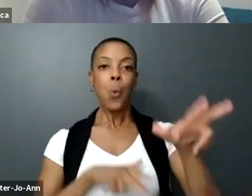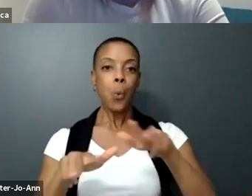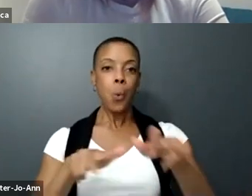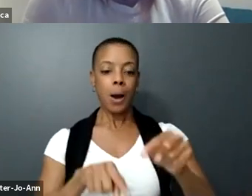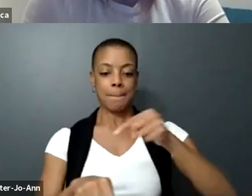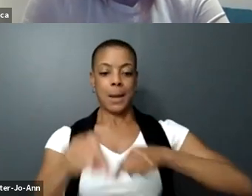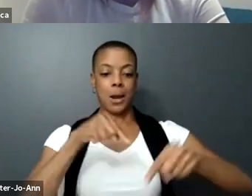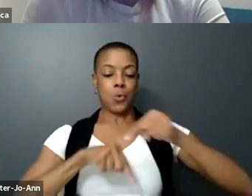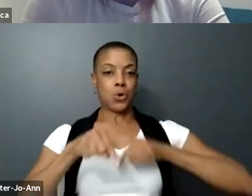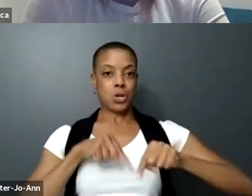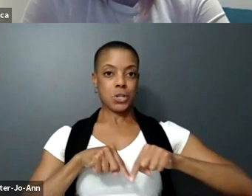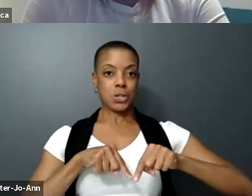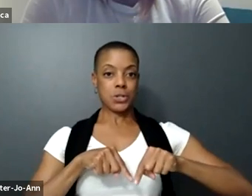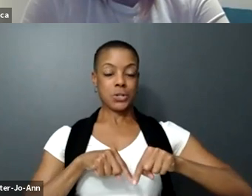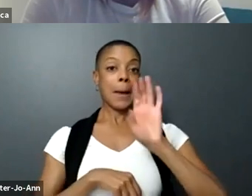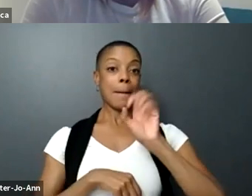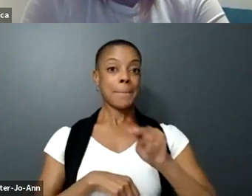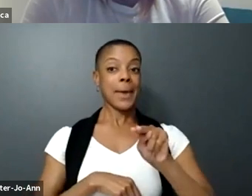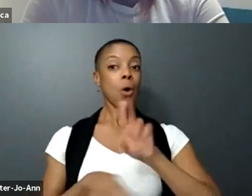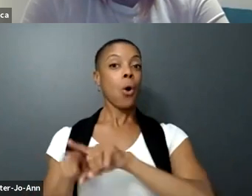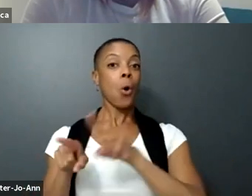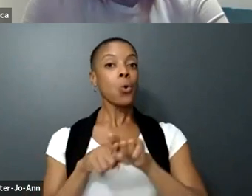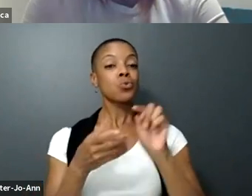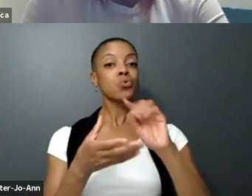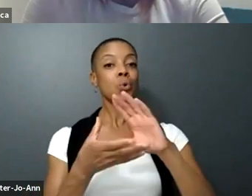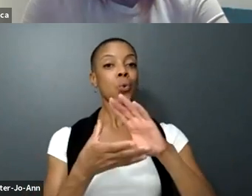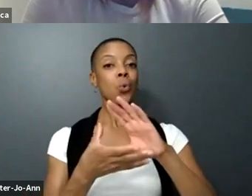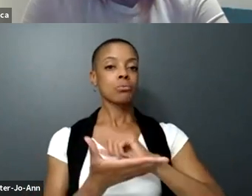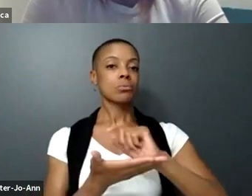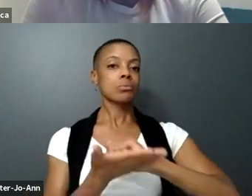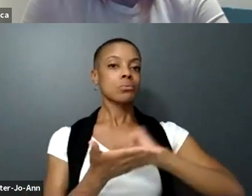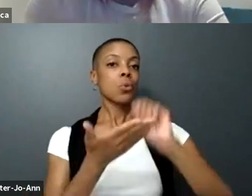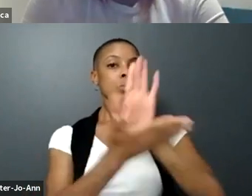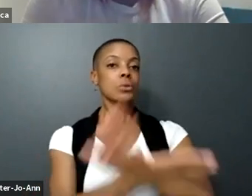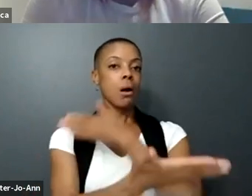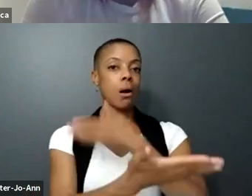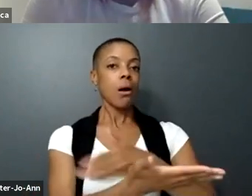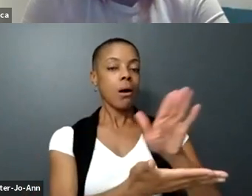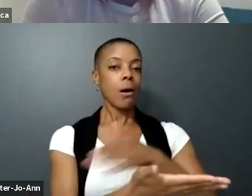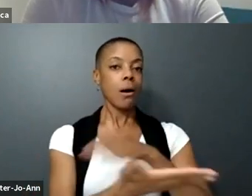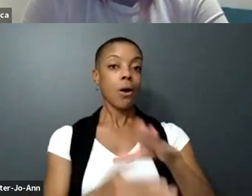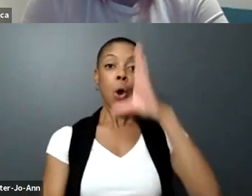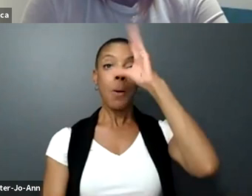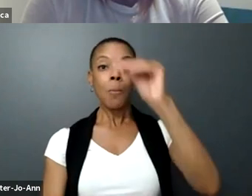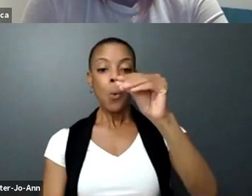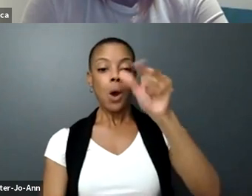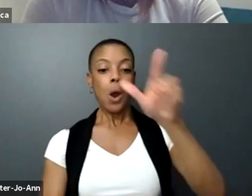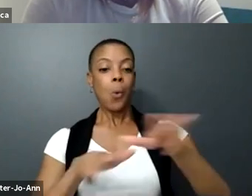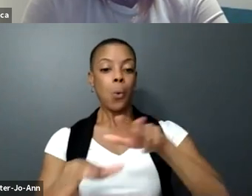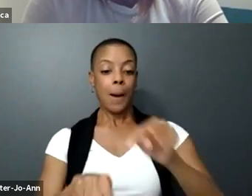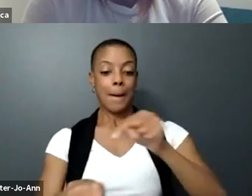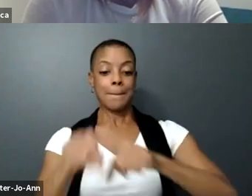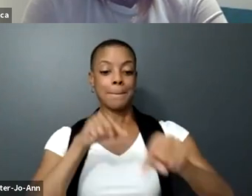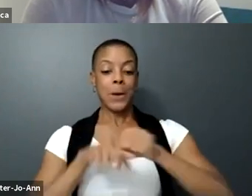song called The Boy Who Walked Backwards Through the Snow. When he would go home from